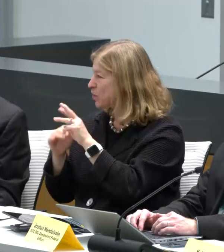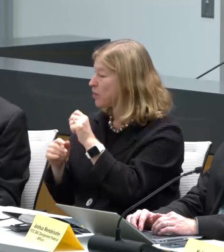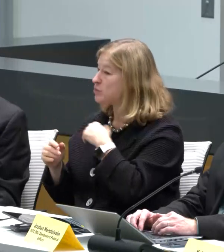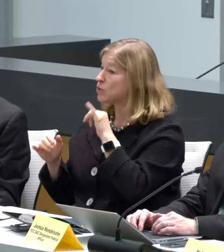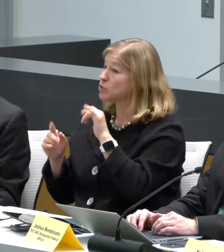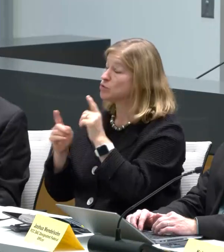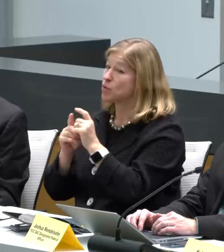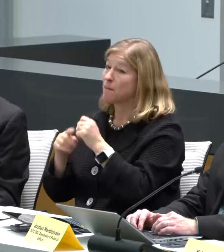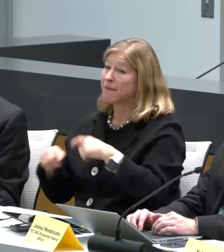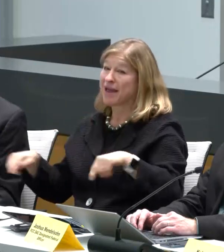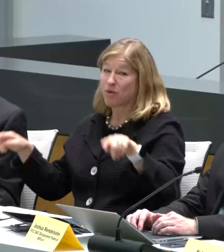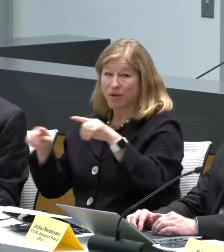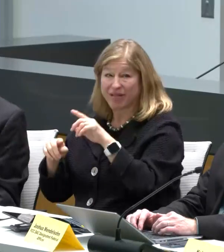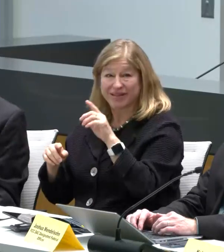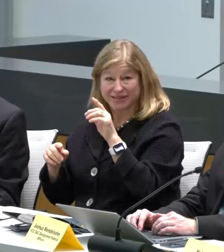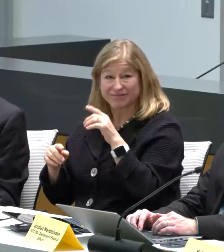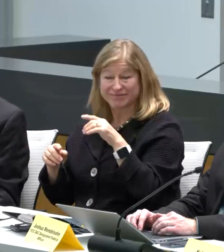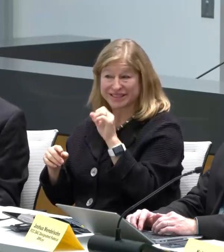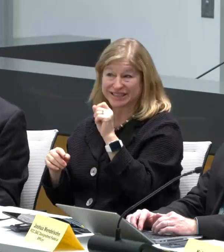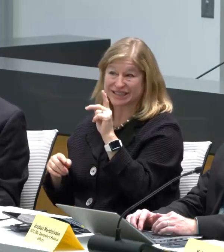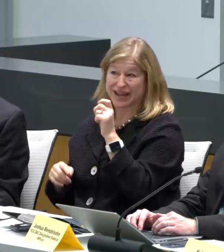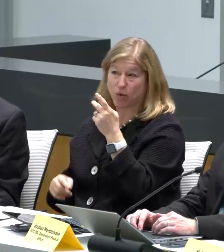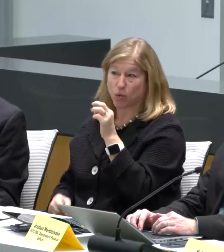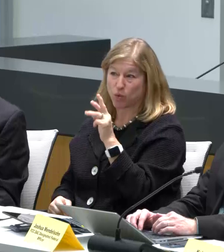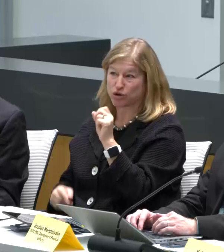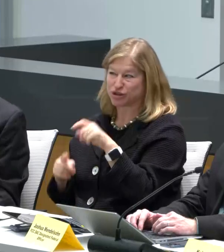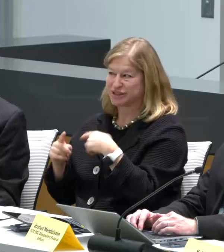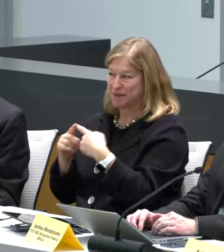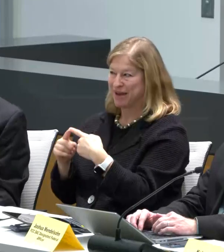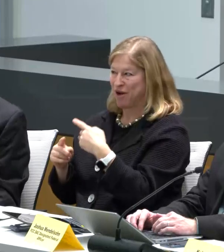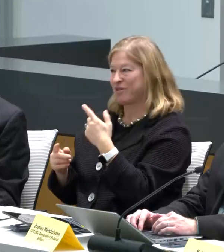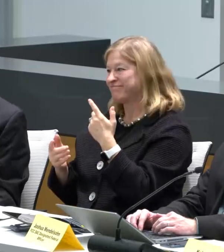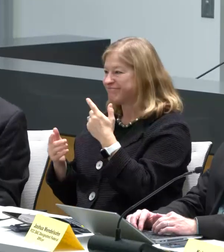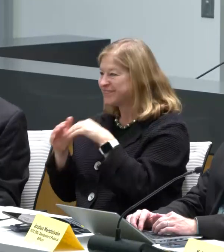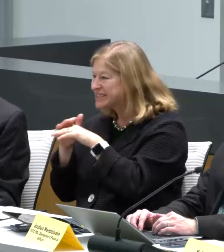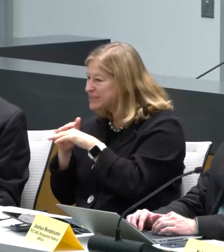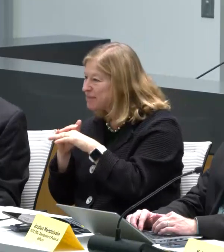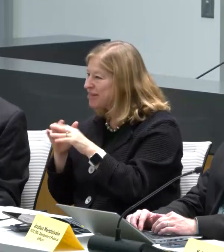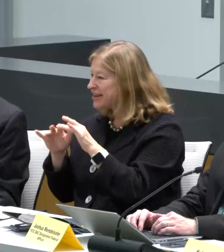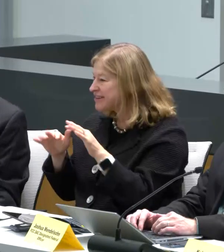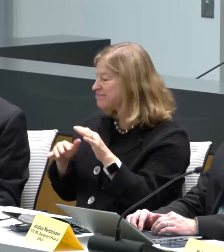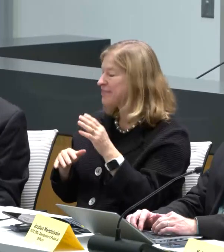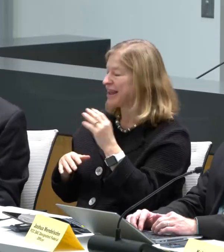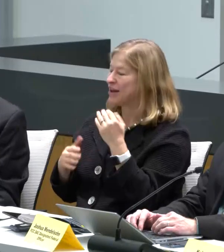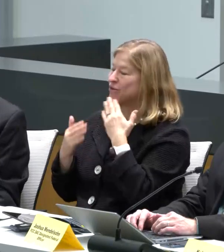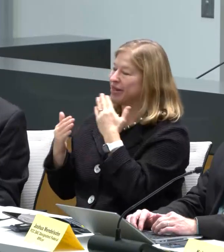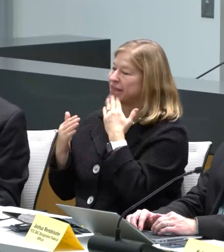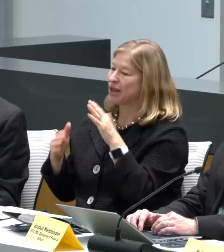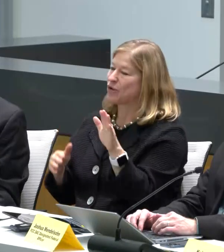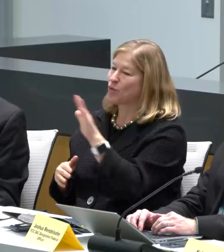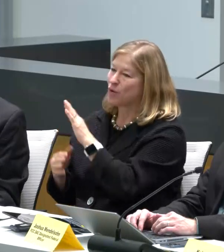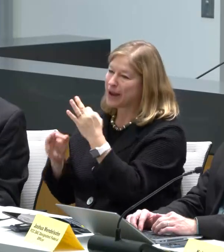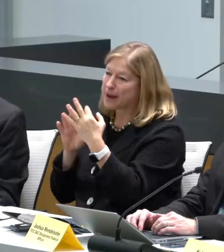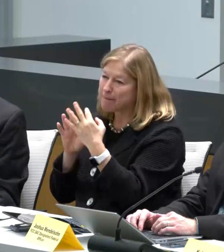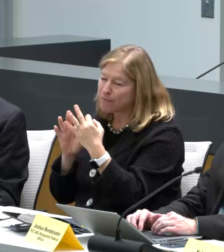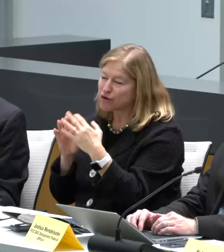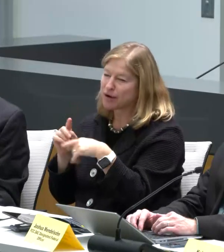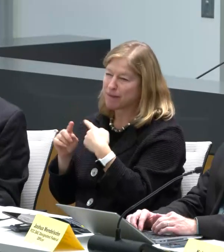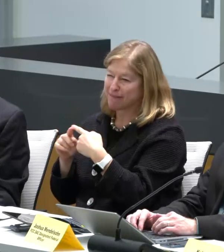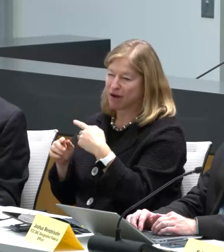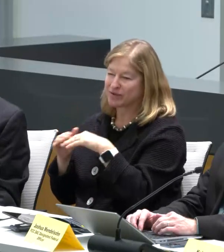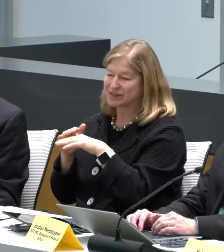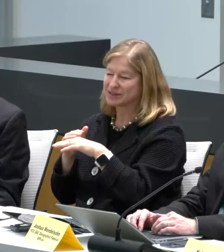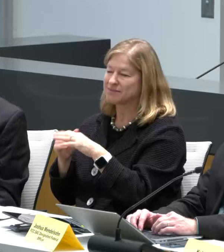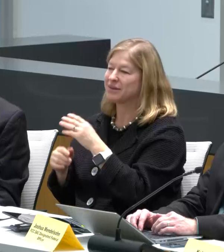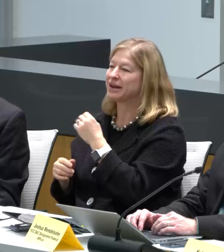of this test was to evaluate the effectiveness of those implementations. We met with key stakeholders to discuss accessibility,